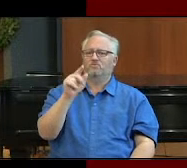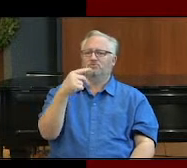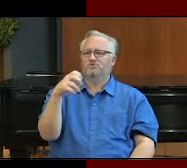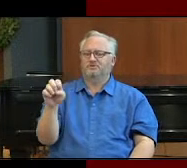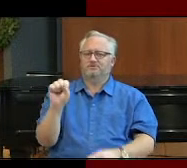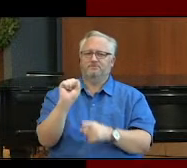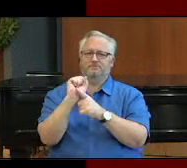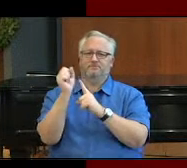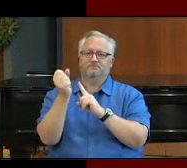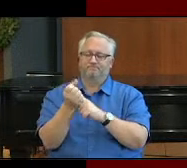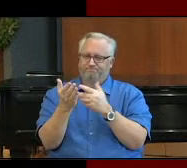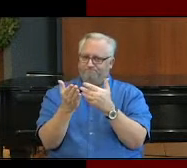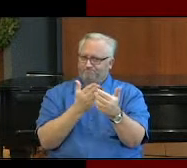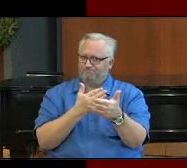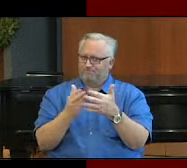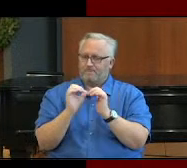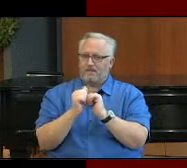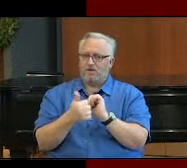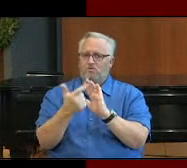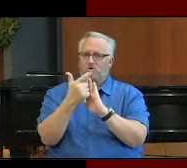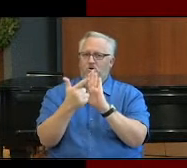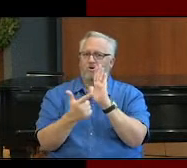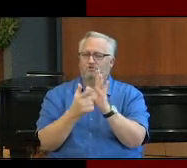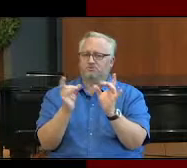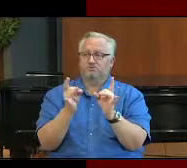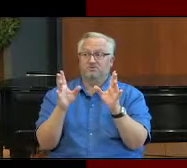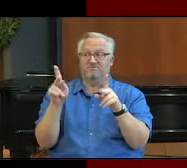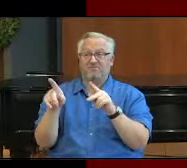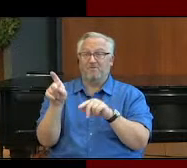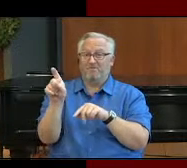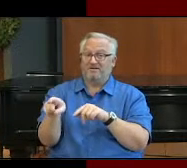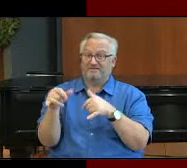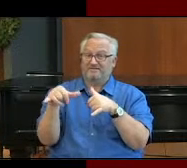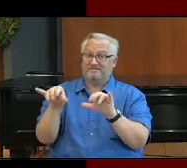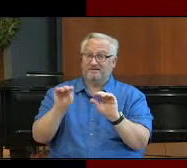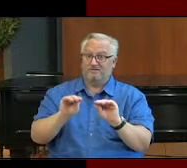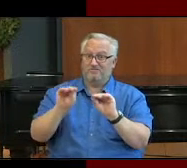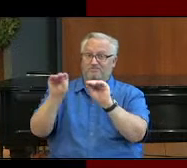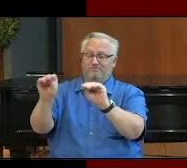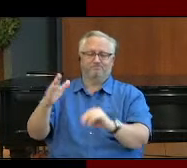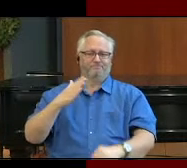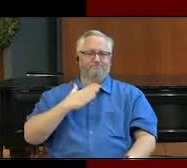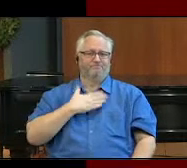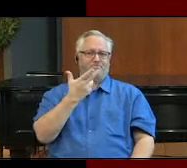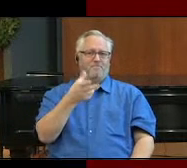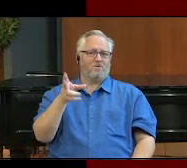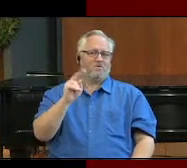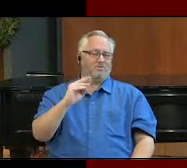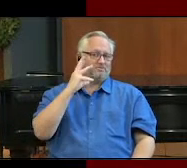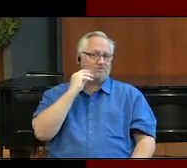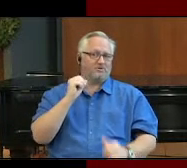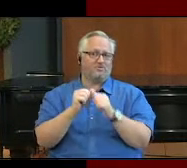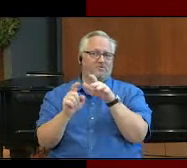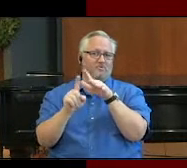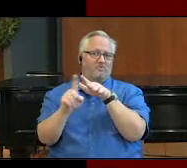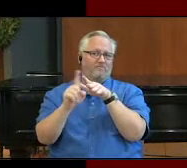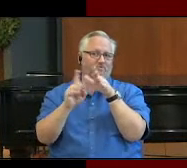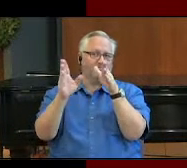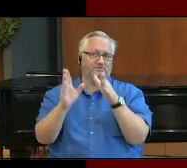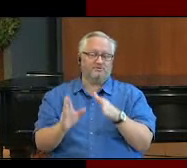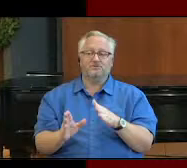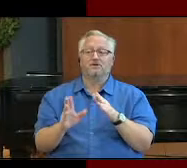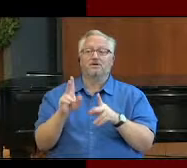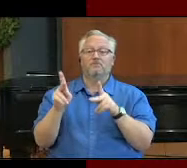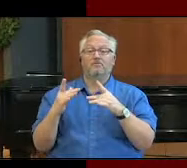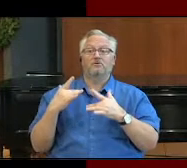the inadequacies of the law, people must move. My own experience with refugees is that people move